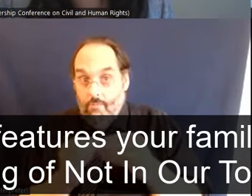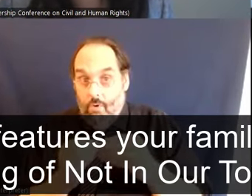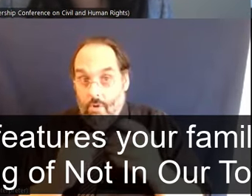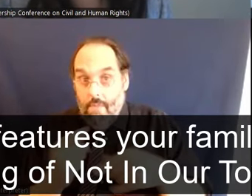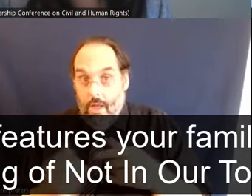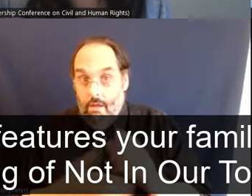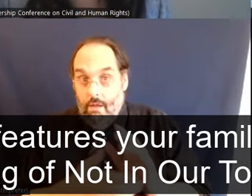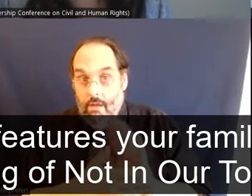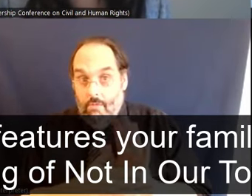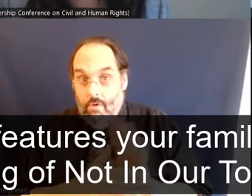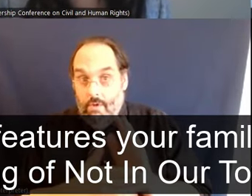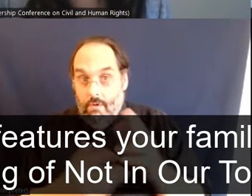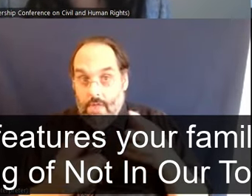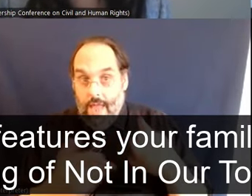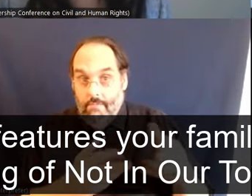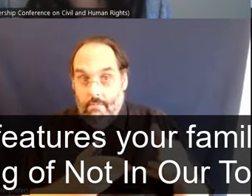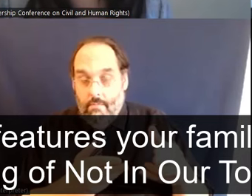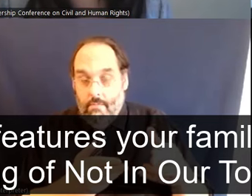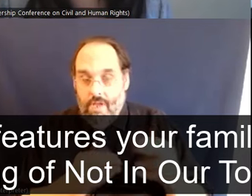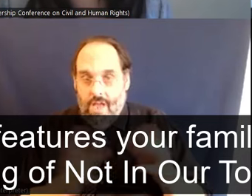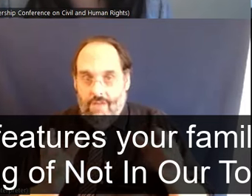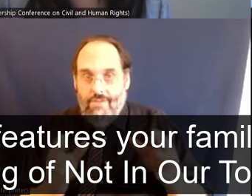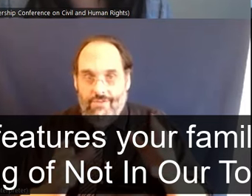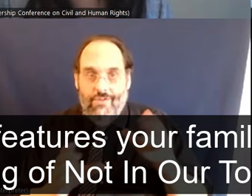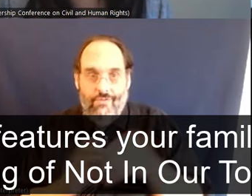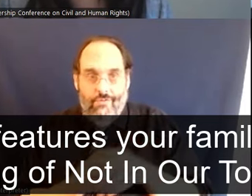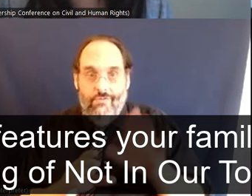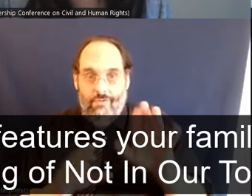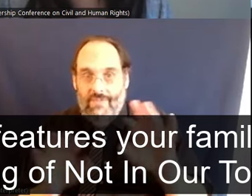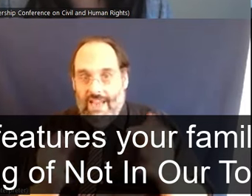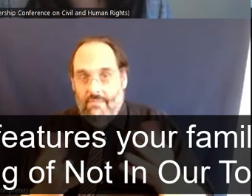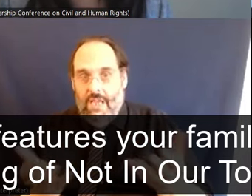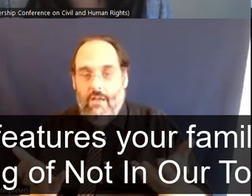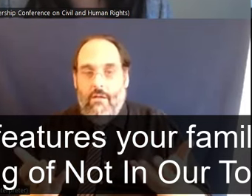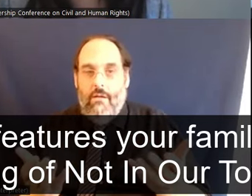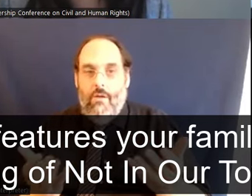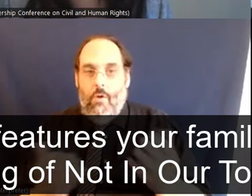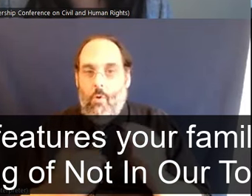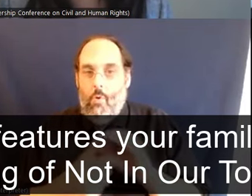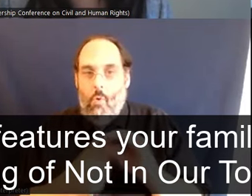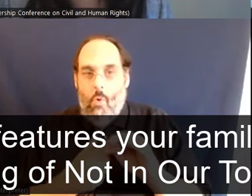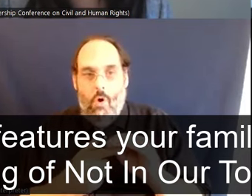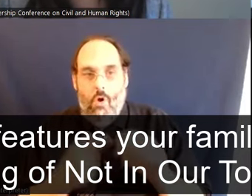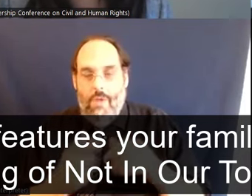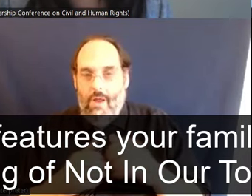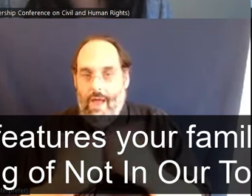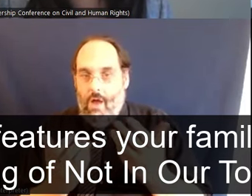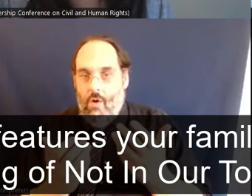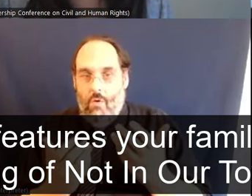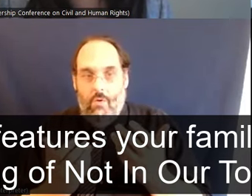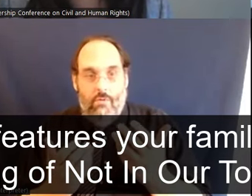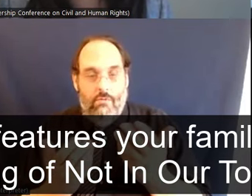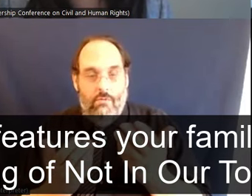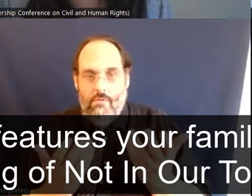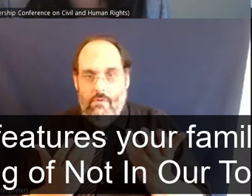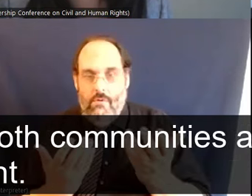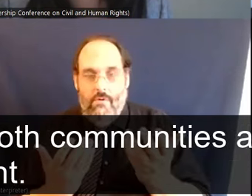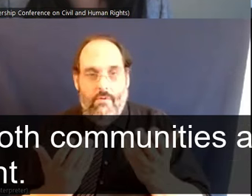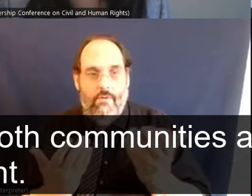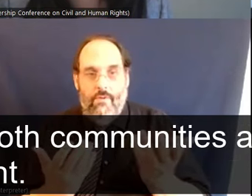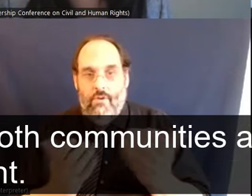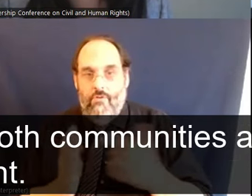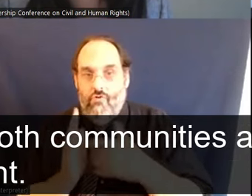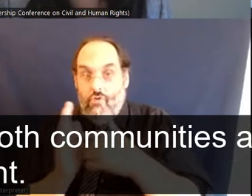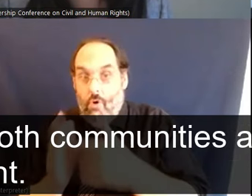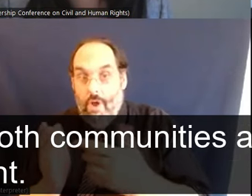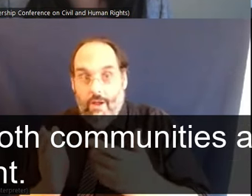clip, which obviously features your family, or about how the screening of Not in Our Town films